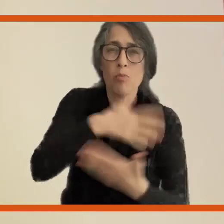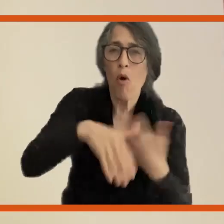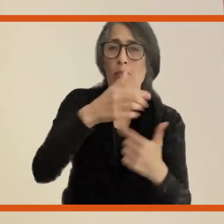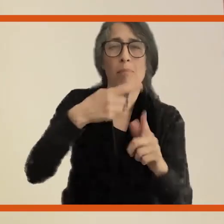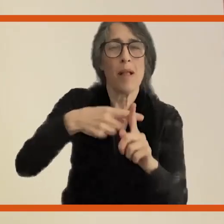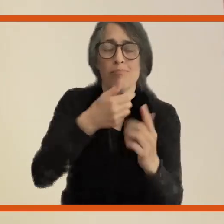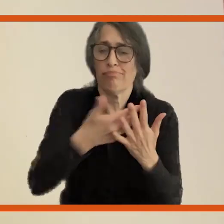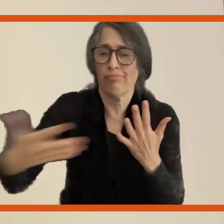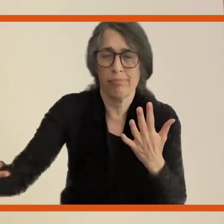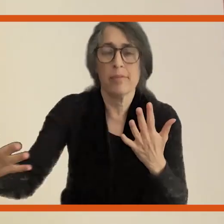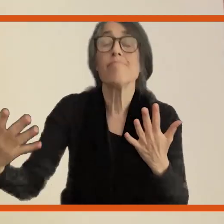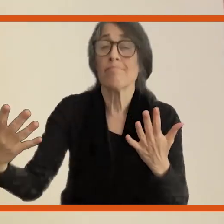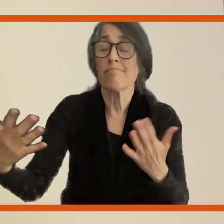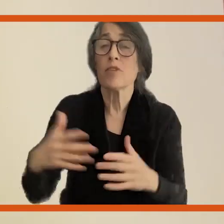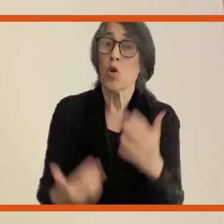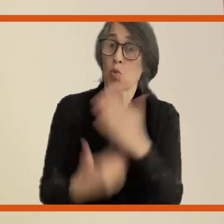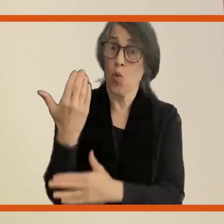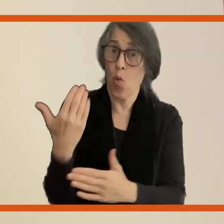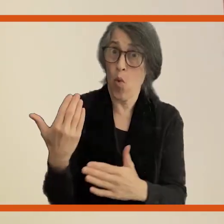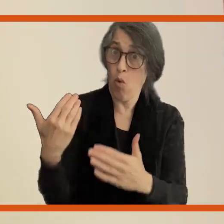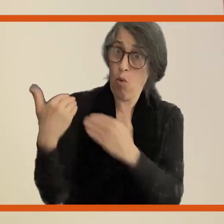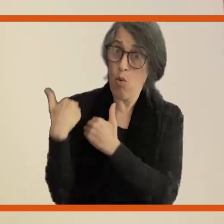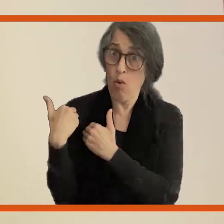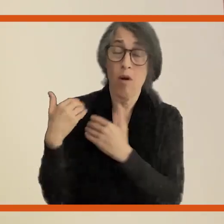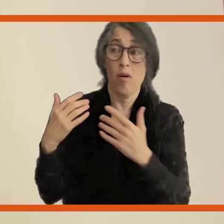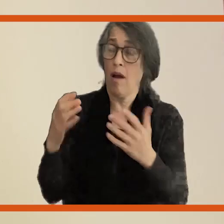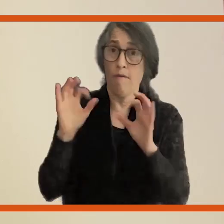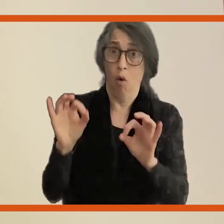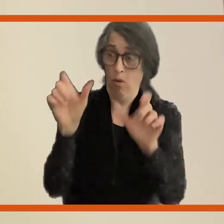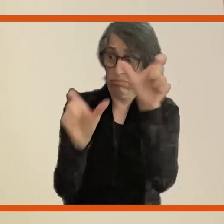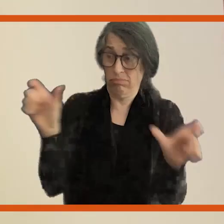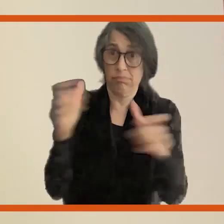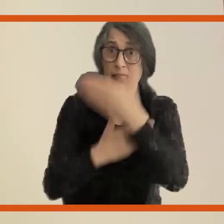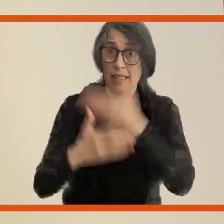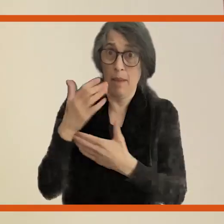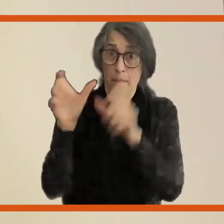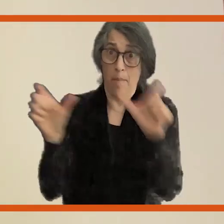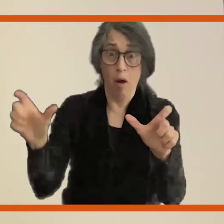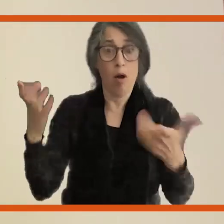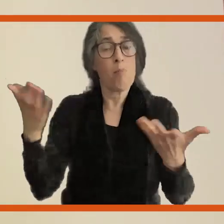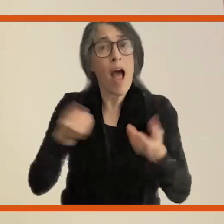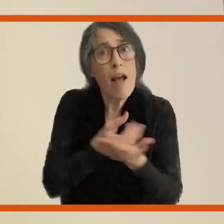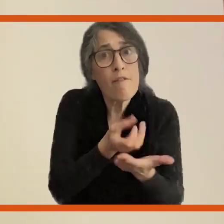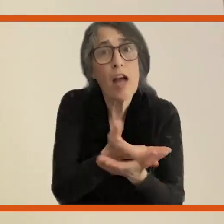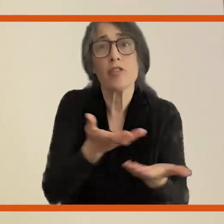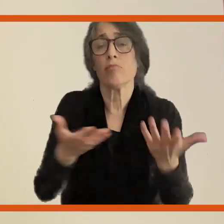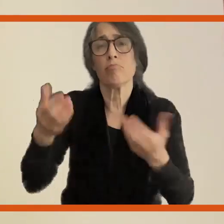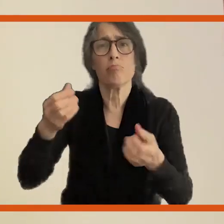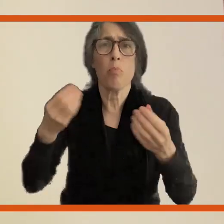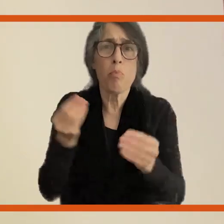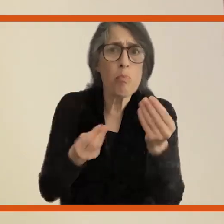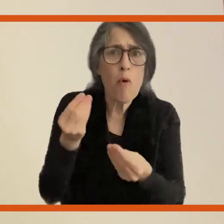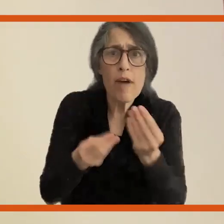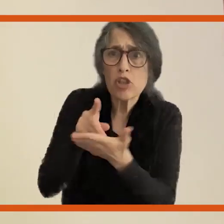others. OPDs must assume new roles within communities, schools, and systems, and become